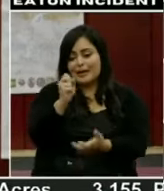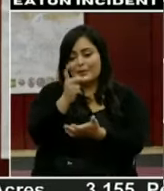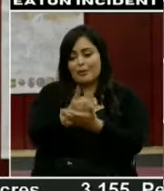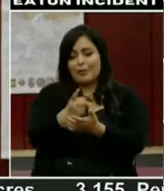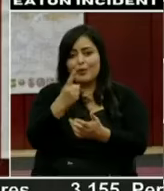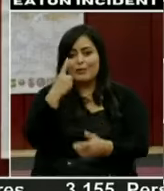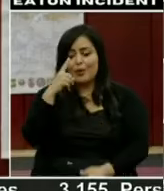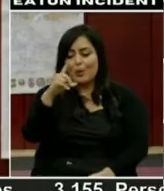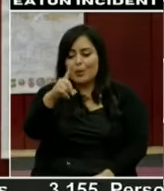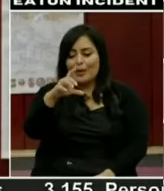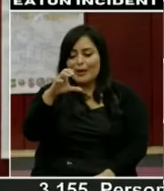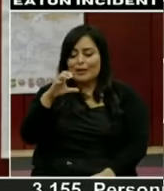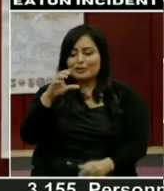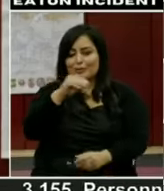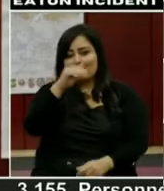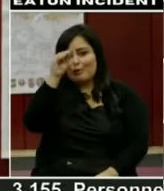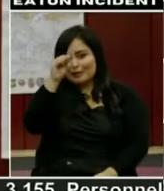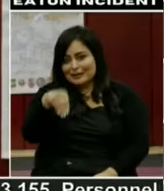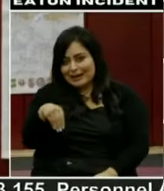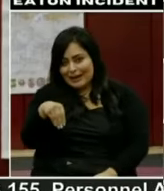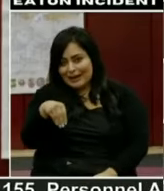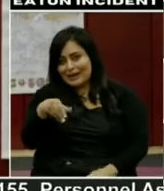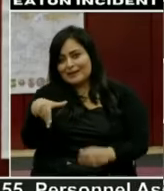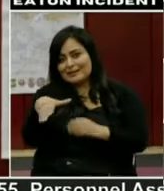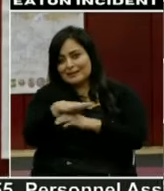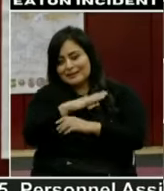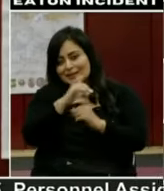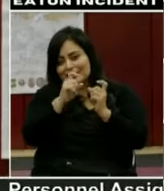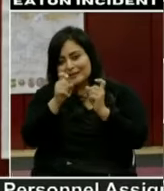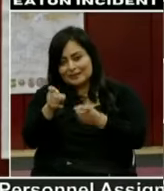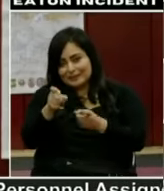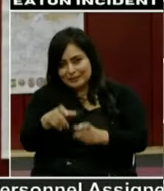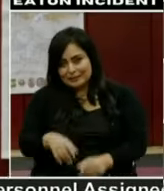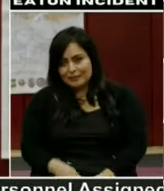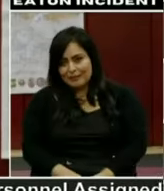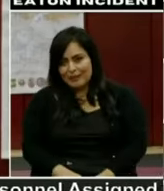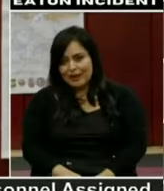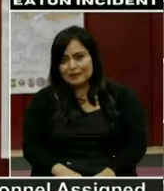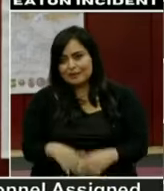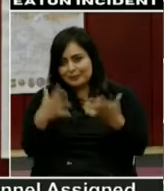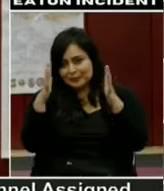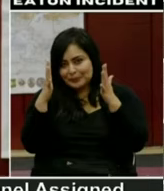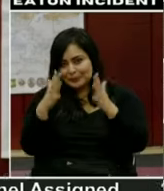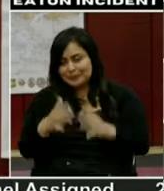at a 100% reimbursement level.